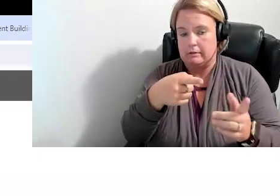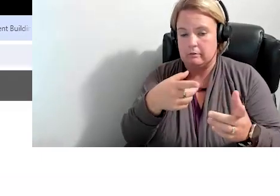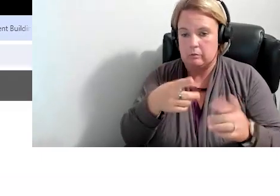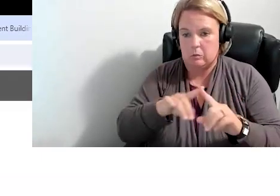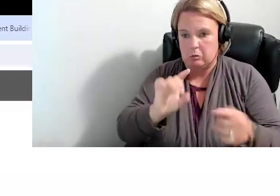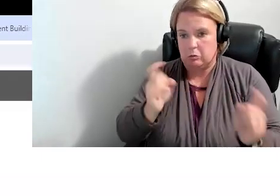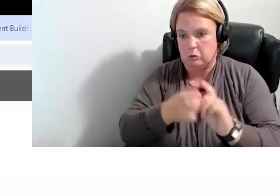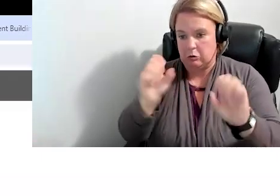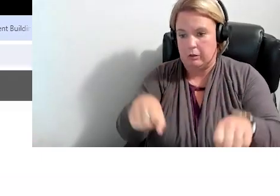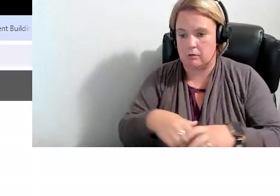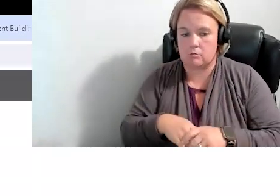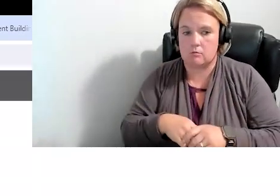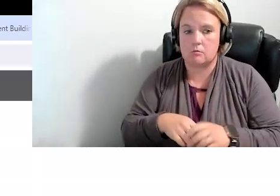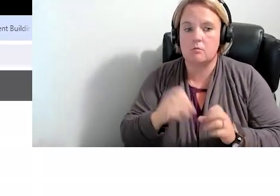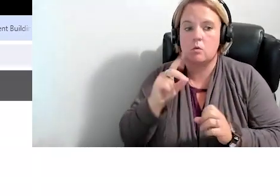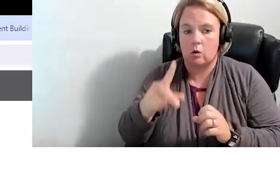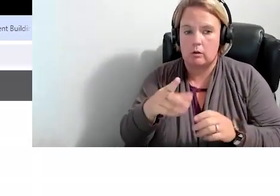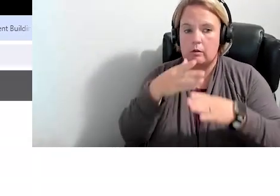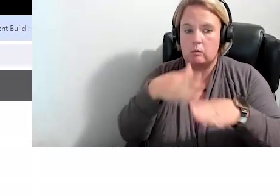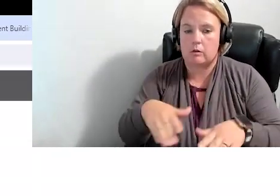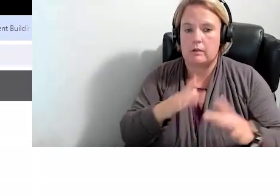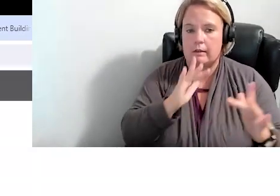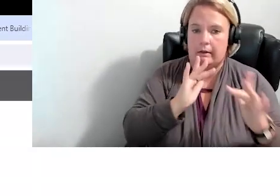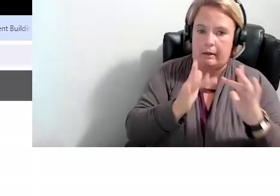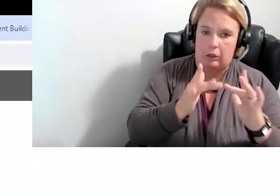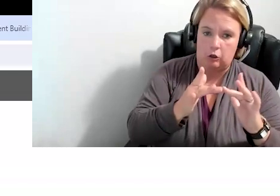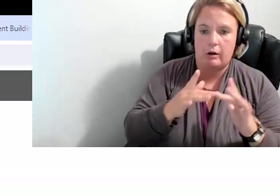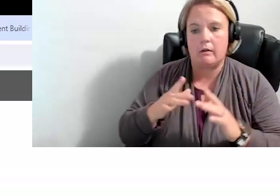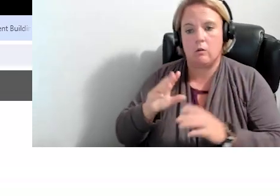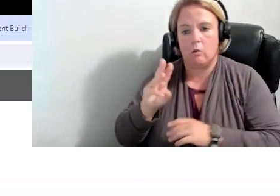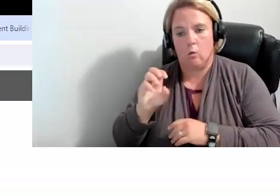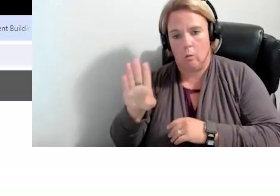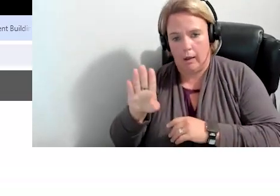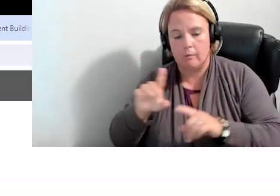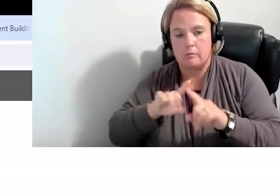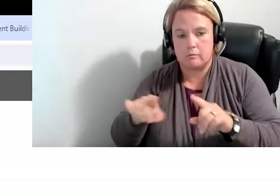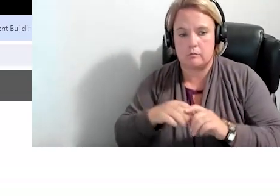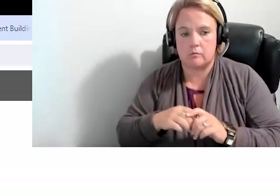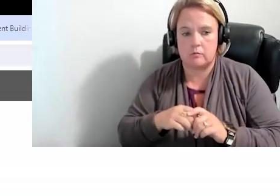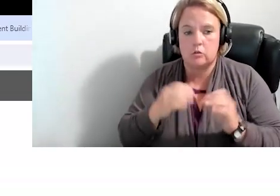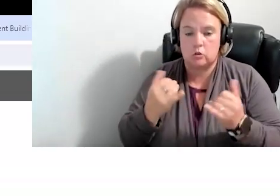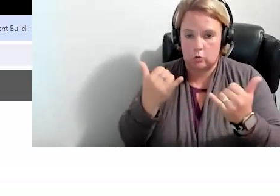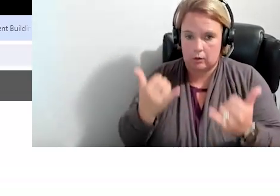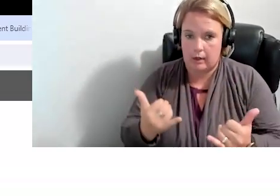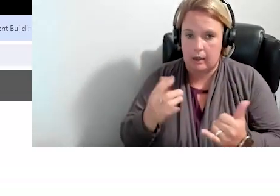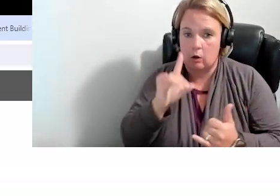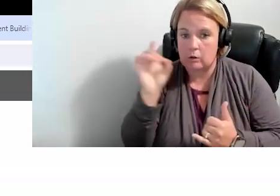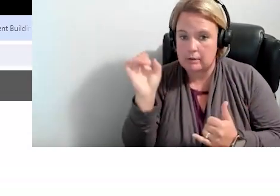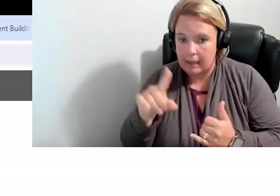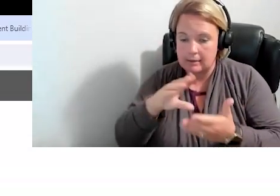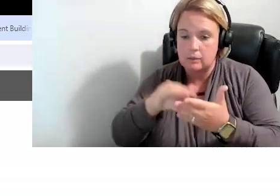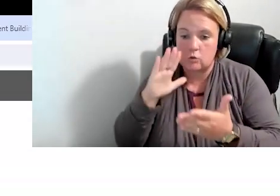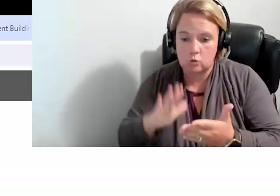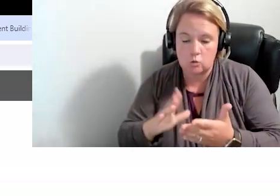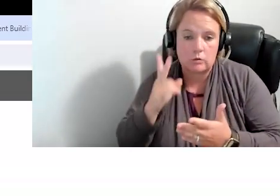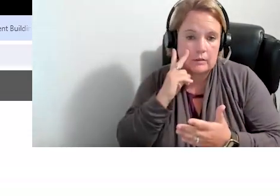Okay? That's okay. Let's break it down. The internet is global. And now, right, how would you define? So it's again asking the student to